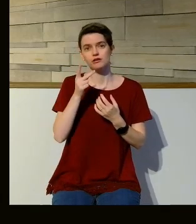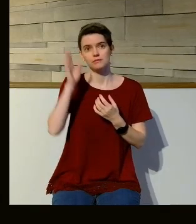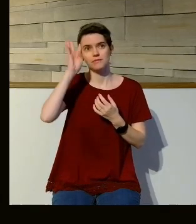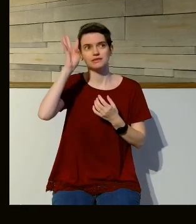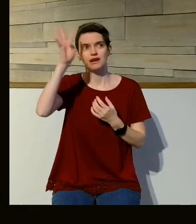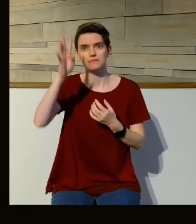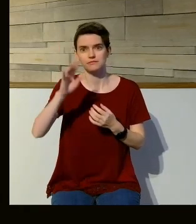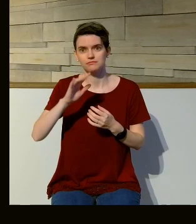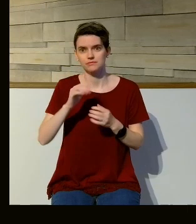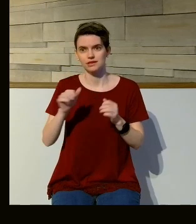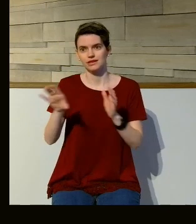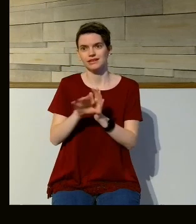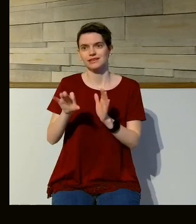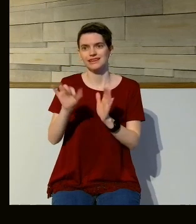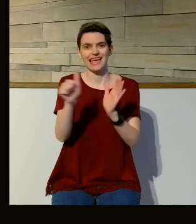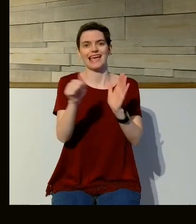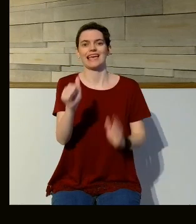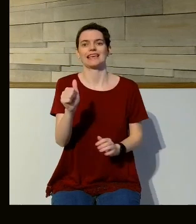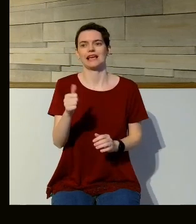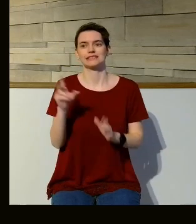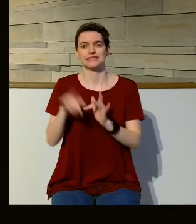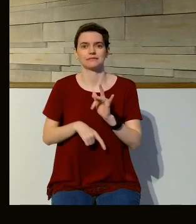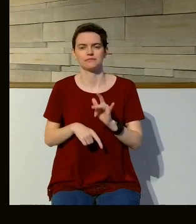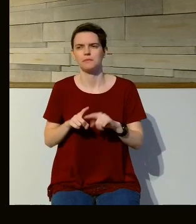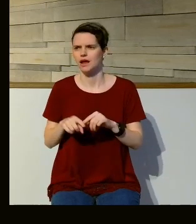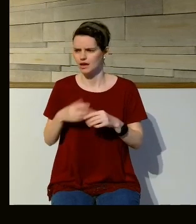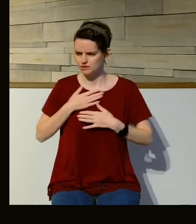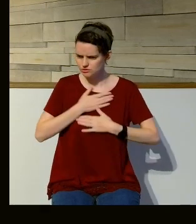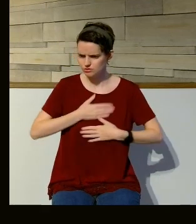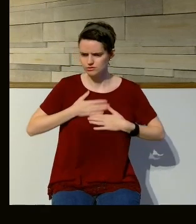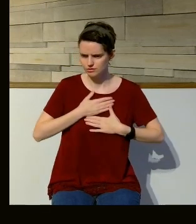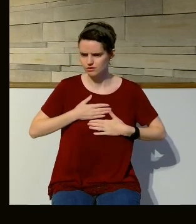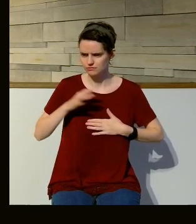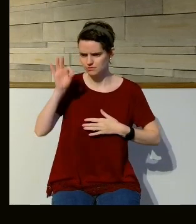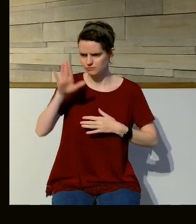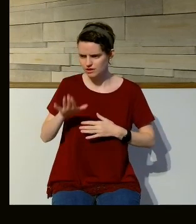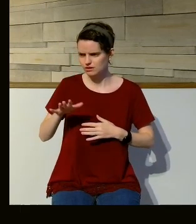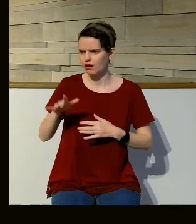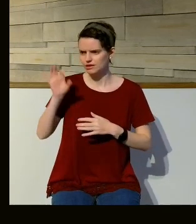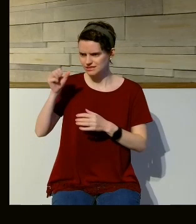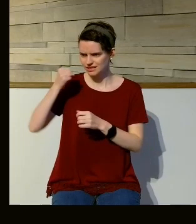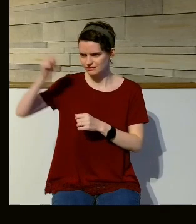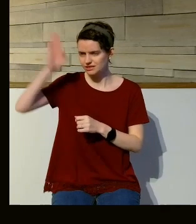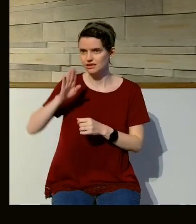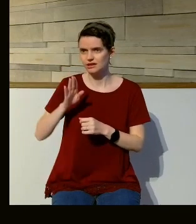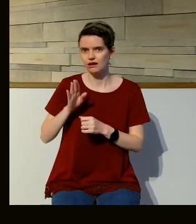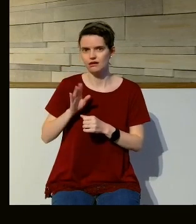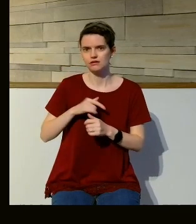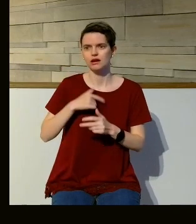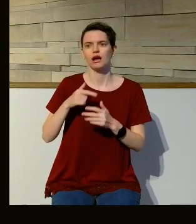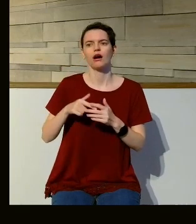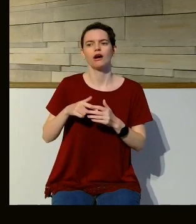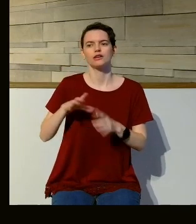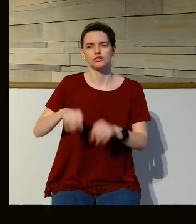if I needed to. And then I really enjoyed it, found out my professor was an atheist. Next semester, I took another class intentionally knowing my